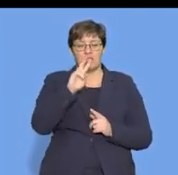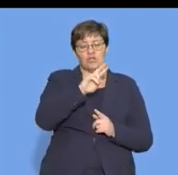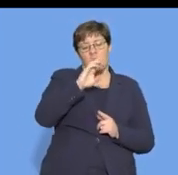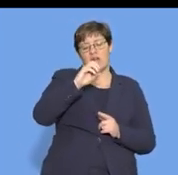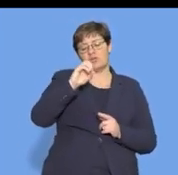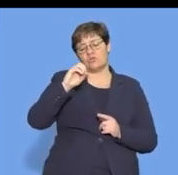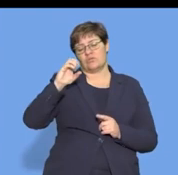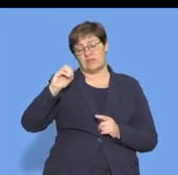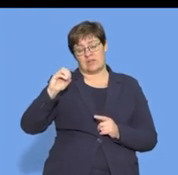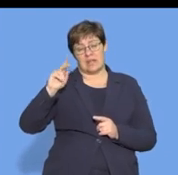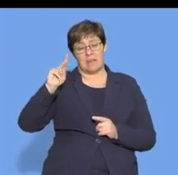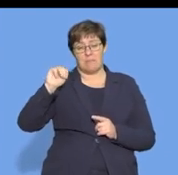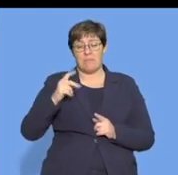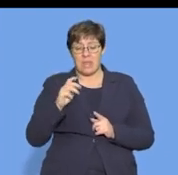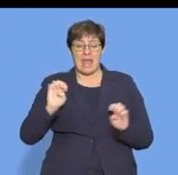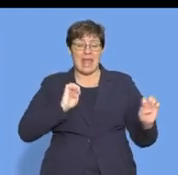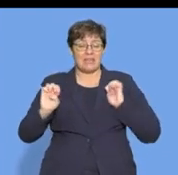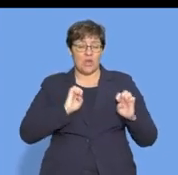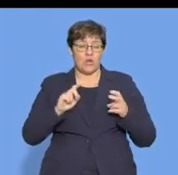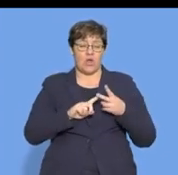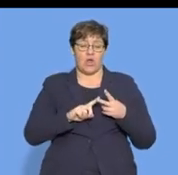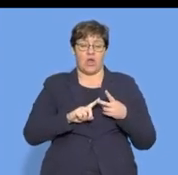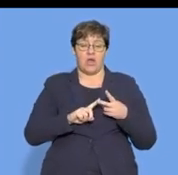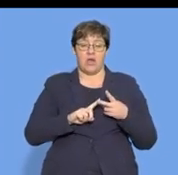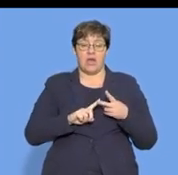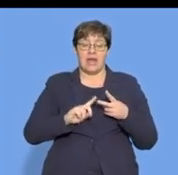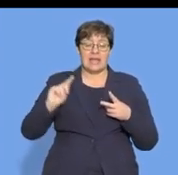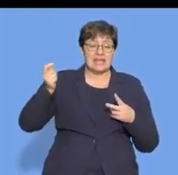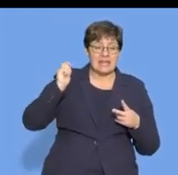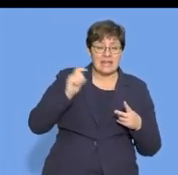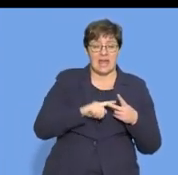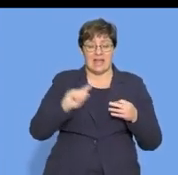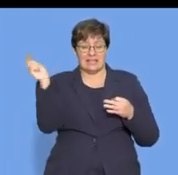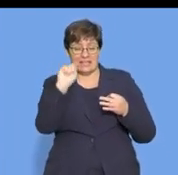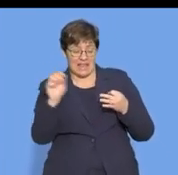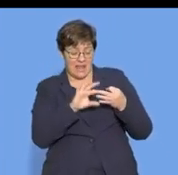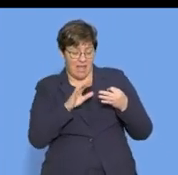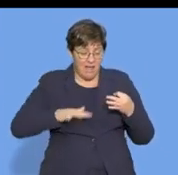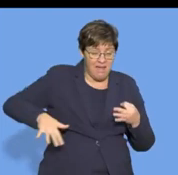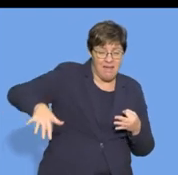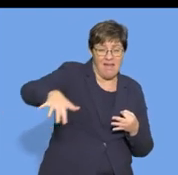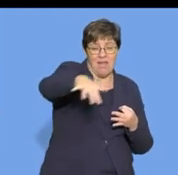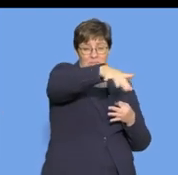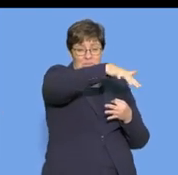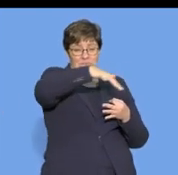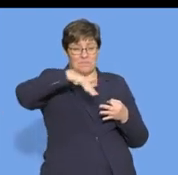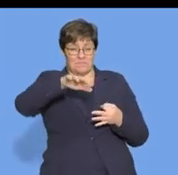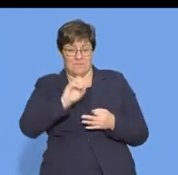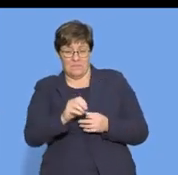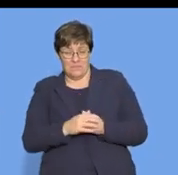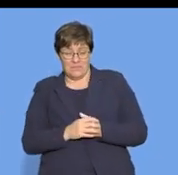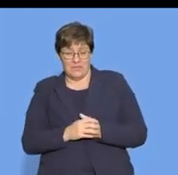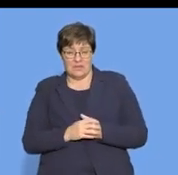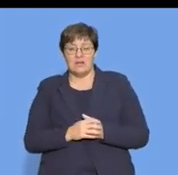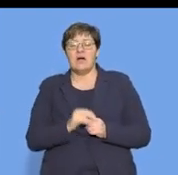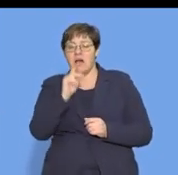geological feature across Ethiopia, Kenya, and Tanzania. Okay, so if we have a look here on the diagram there,